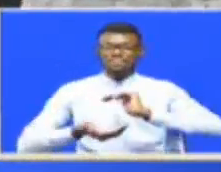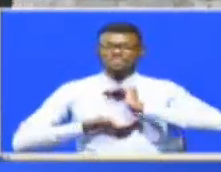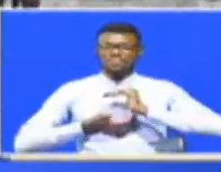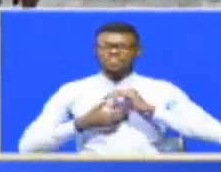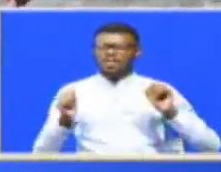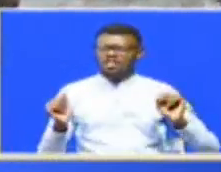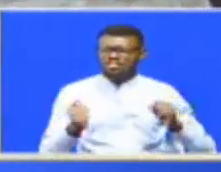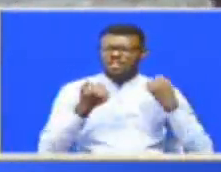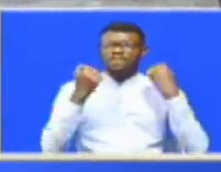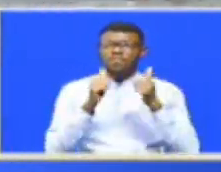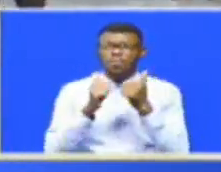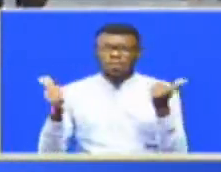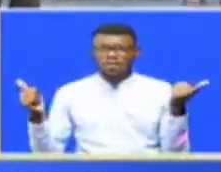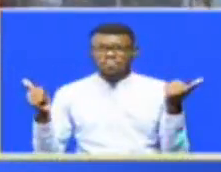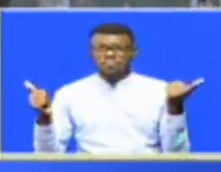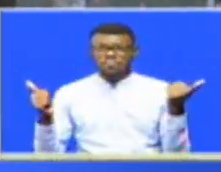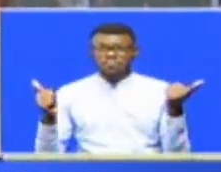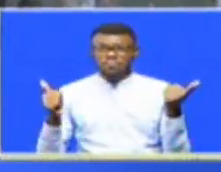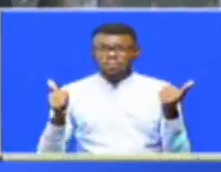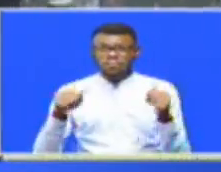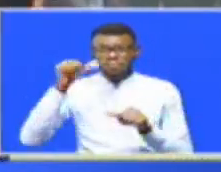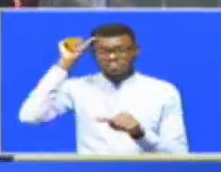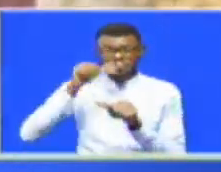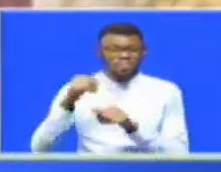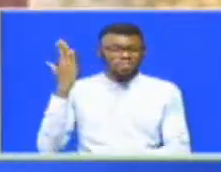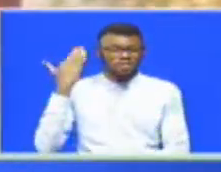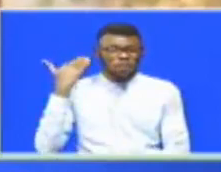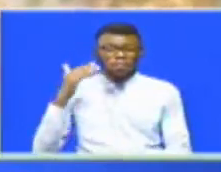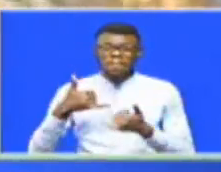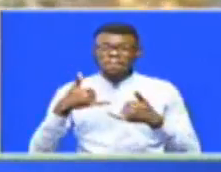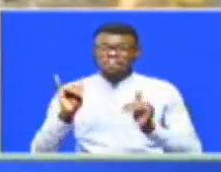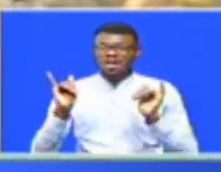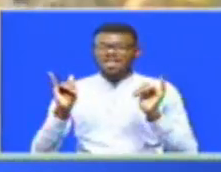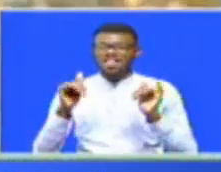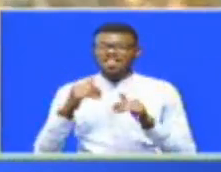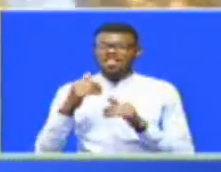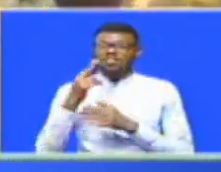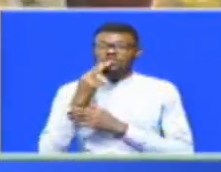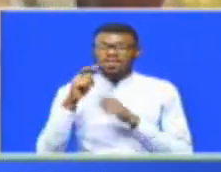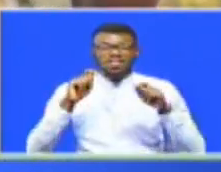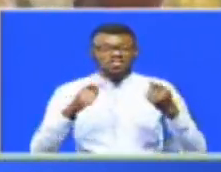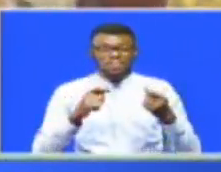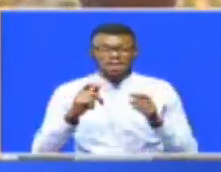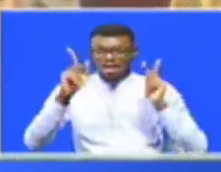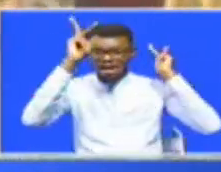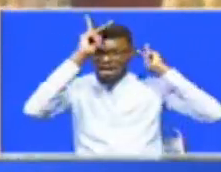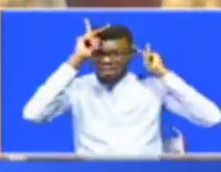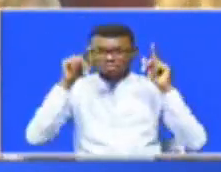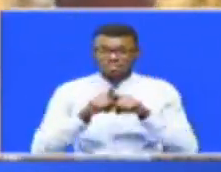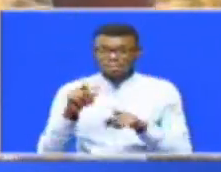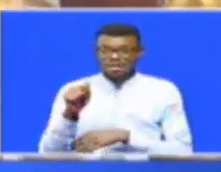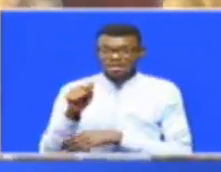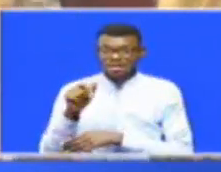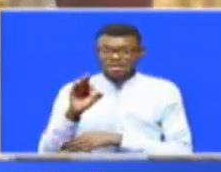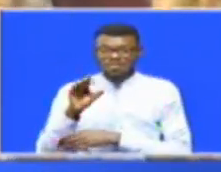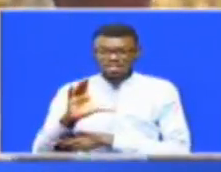saves. His football roots are traced from his days at West Sugar FC in Kakamega and also at the AFC Lepers, where with his